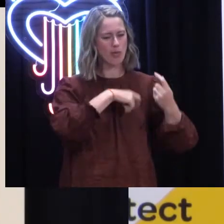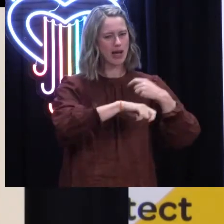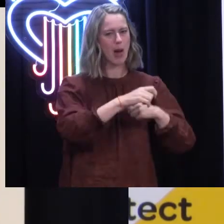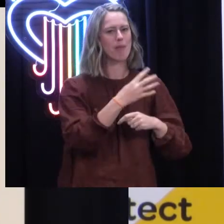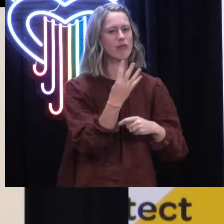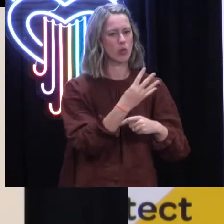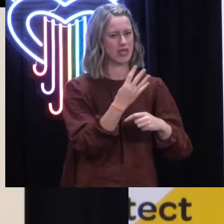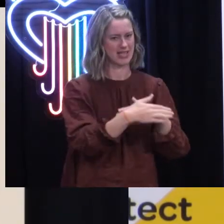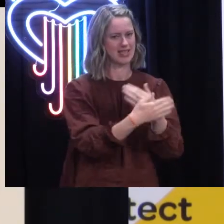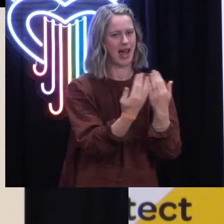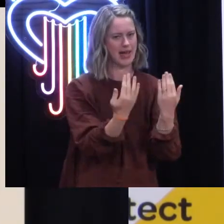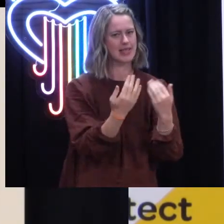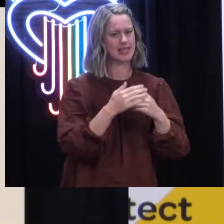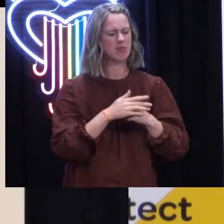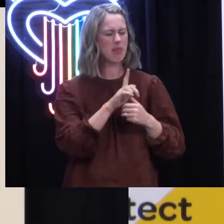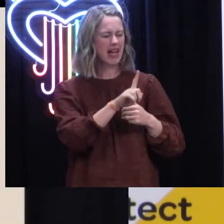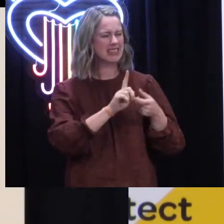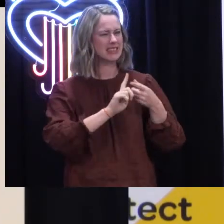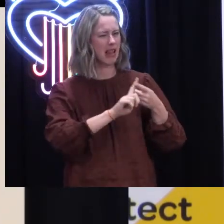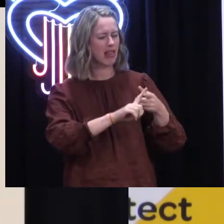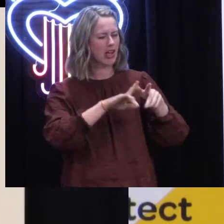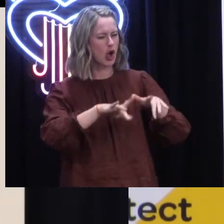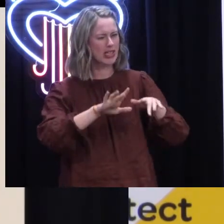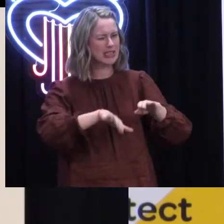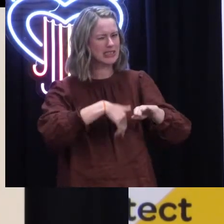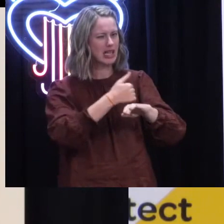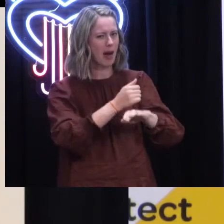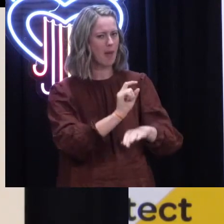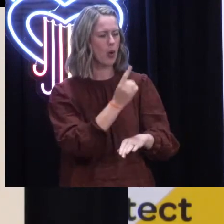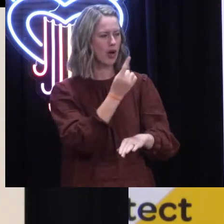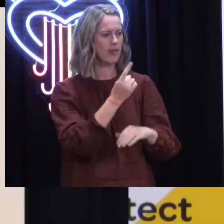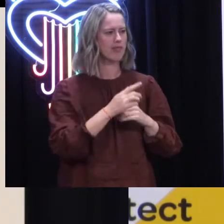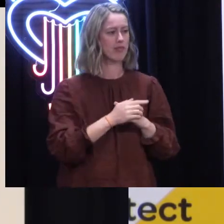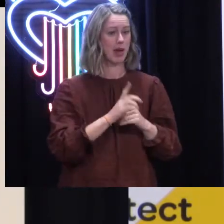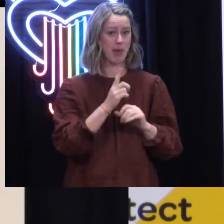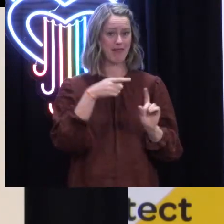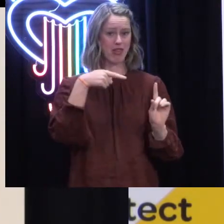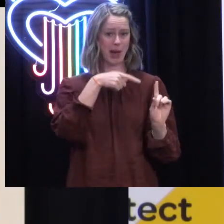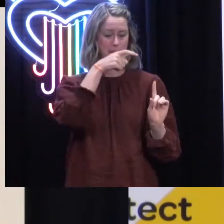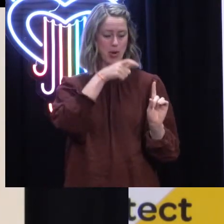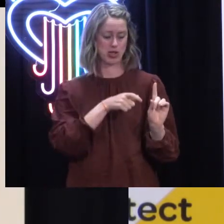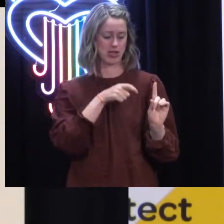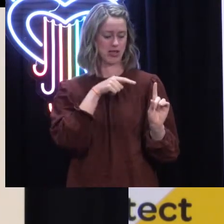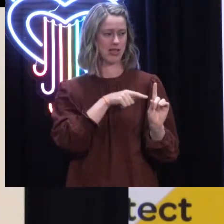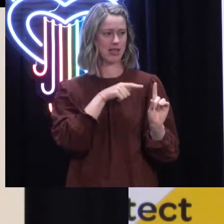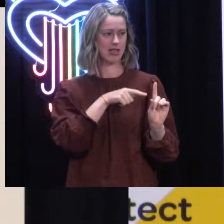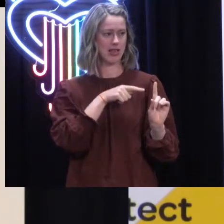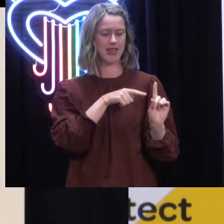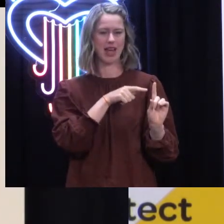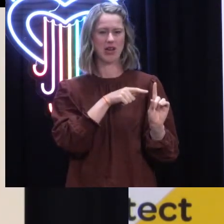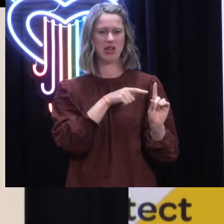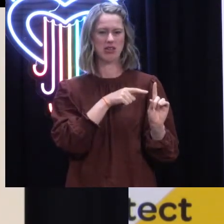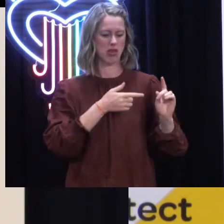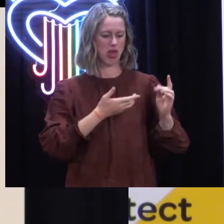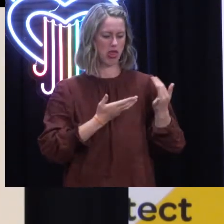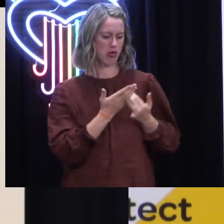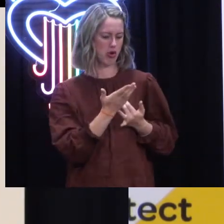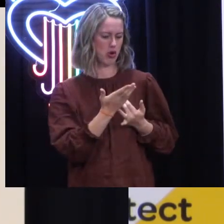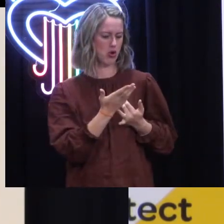put into operation in Auckland at the moment. But in the case of that individual, of course, they were asymptomatic right